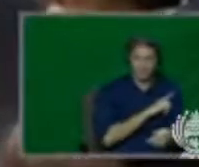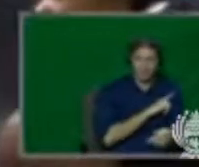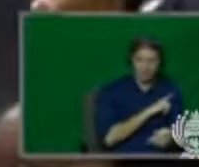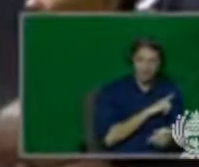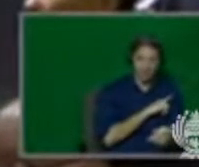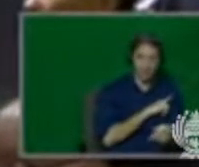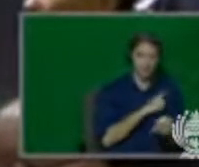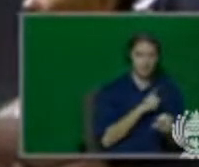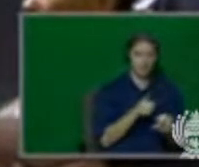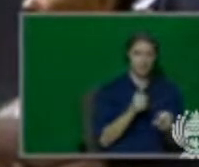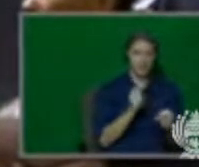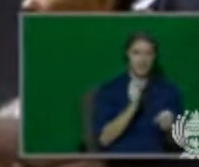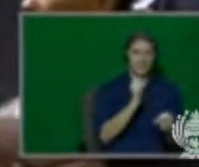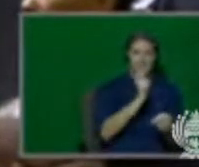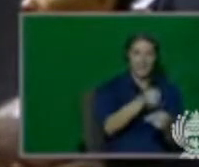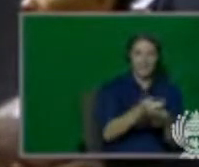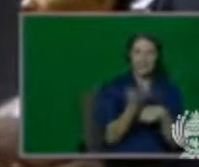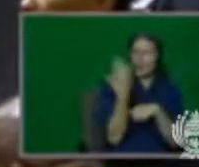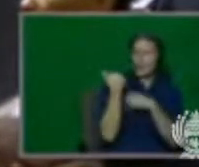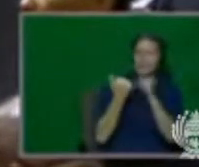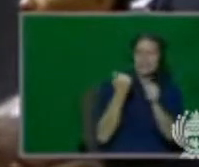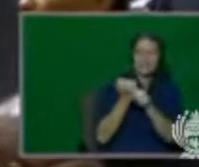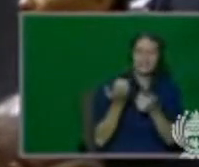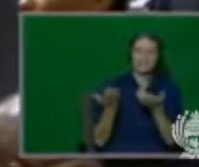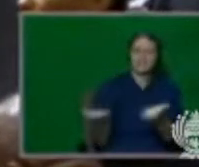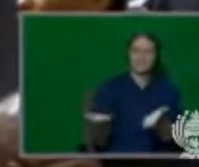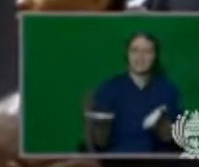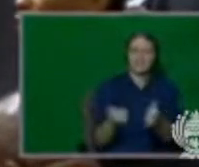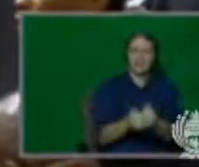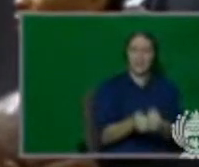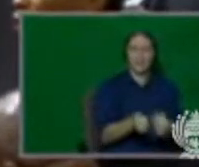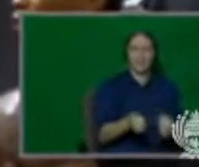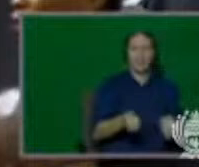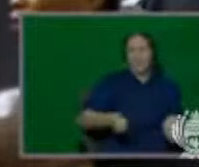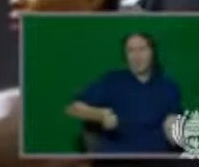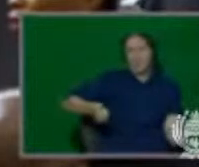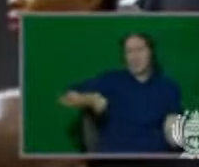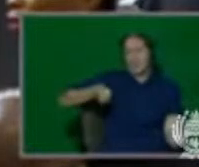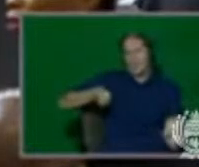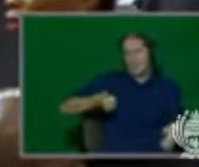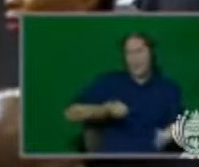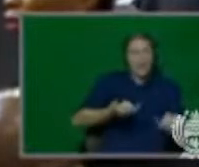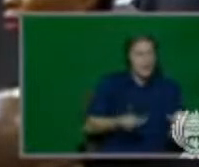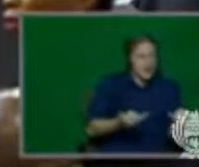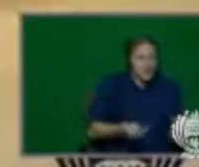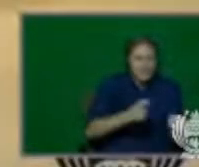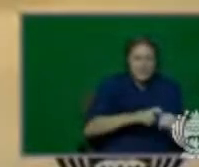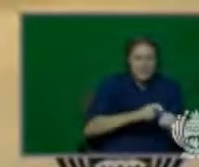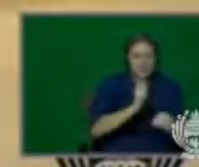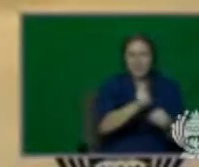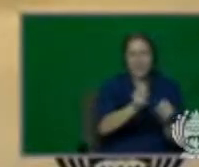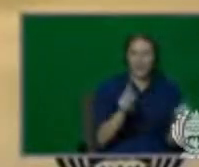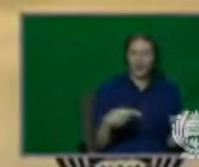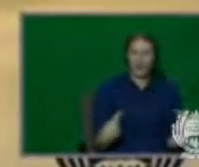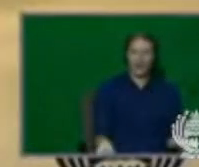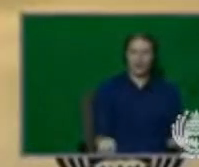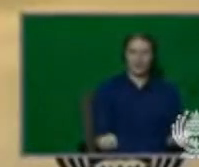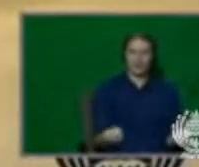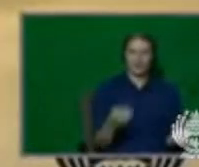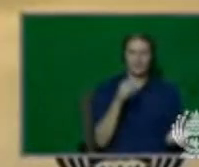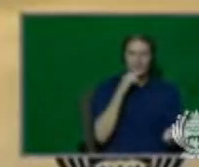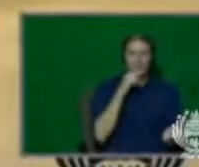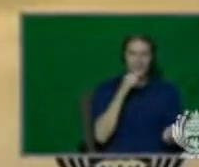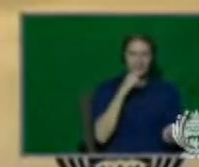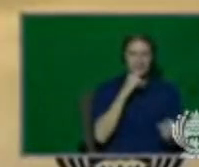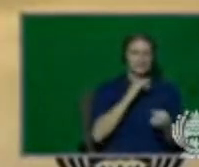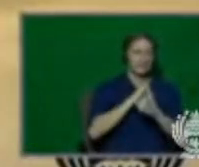paying for previous year services and goods rather than for the current needs, setting off a vicious cycle of